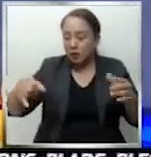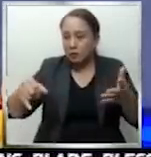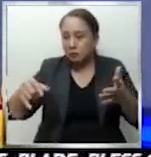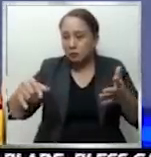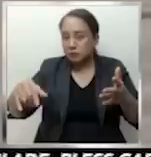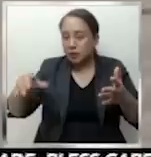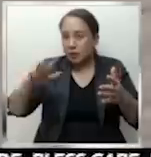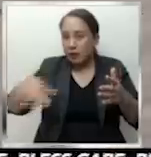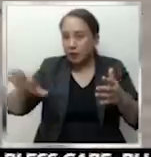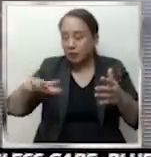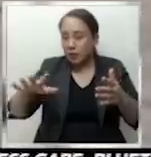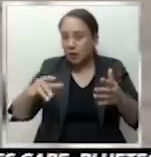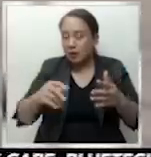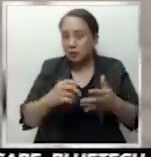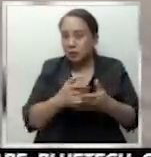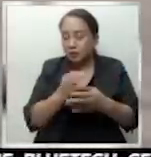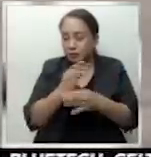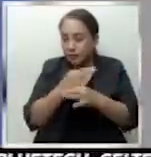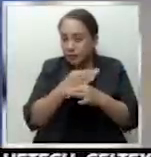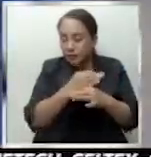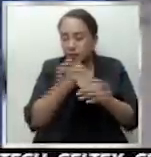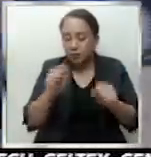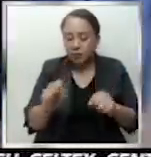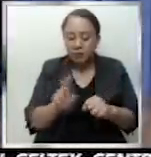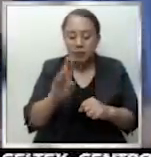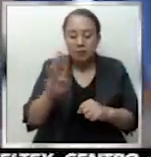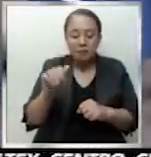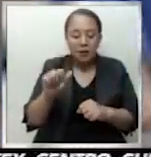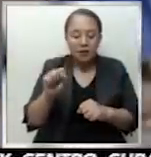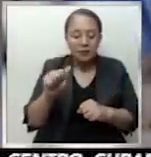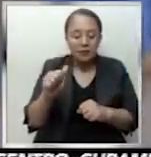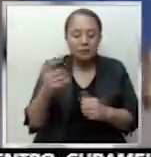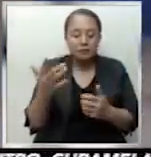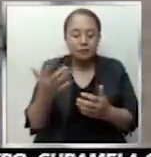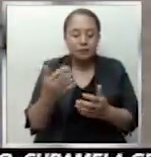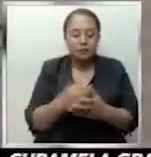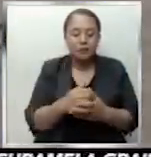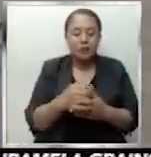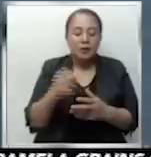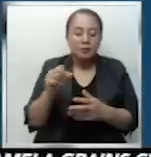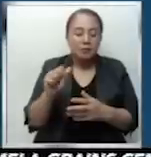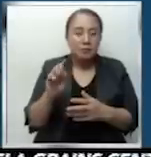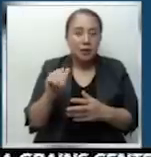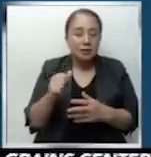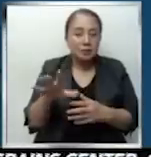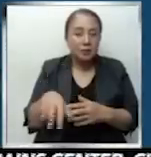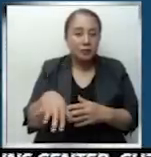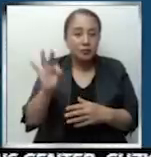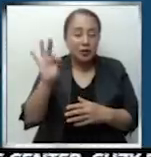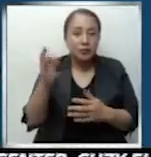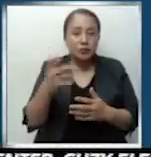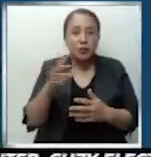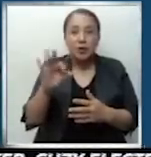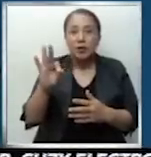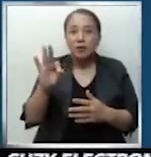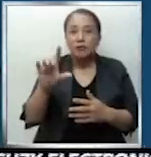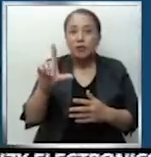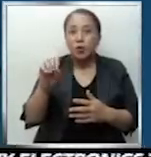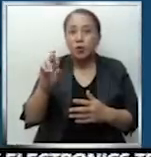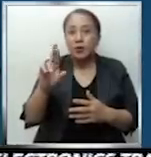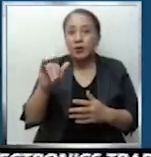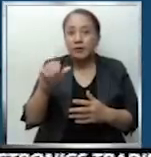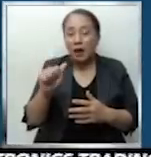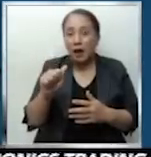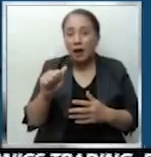it is useful. Ang Basa Air Base ng Philippine Air Force na matatagpuan sa Florida Blanca sa Pampanga